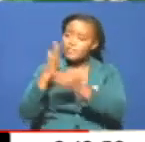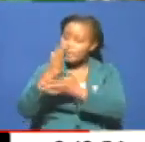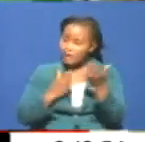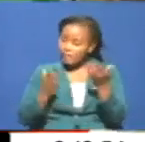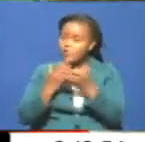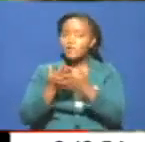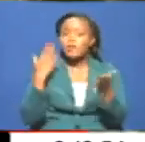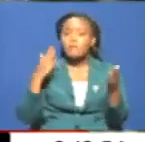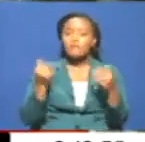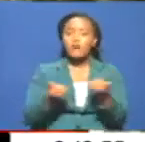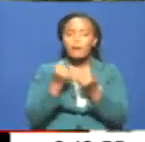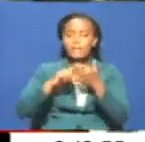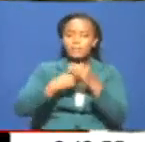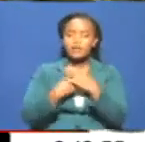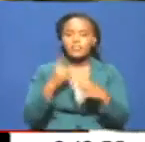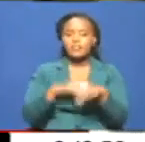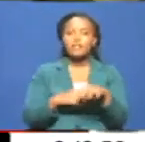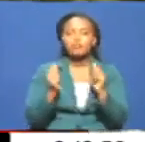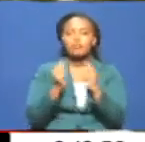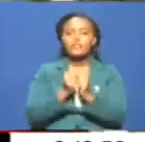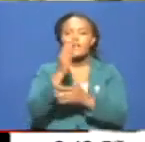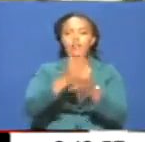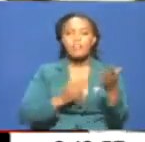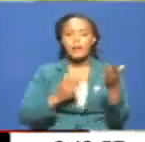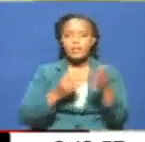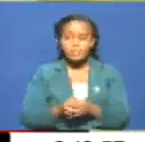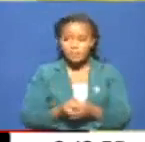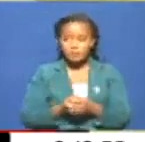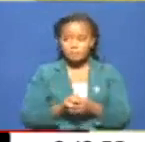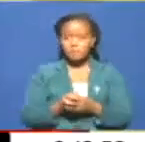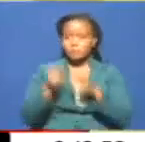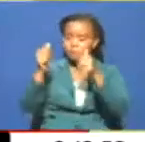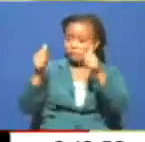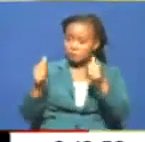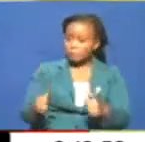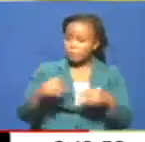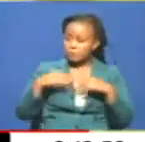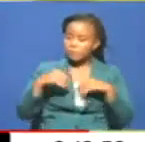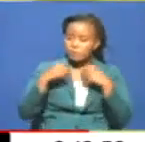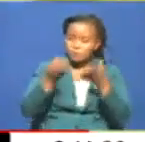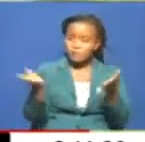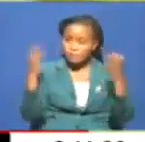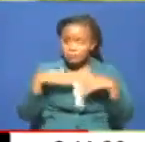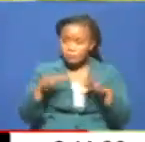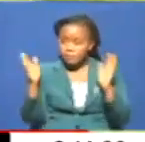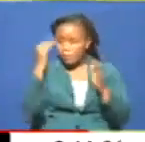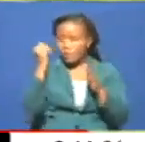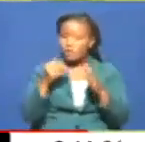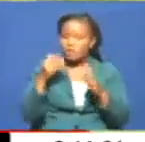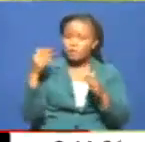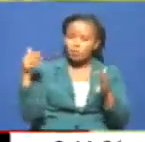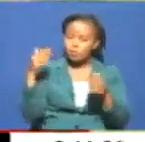kicks off at 10:30 a.m. A notice has already been issued to halt any flights on the path of